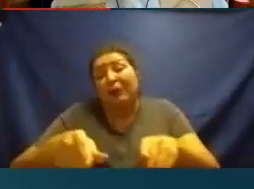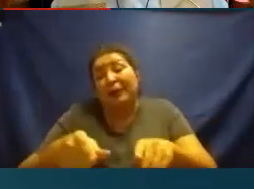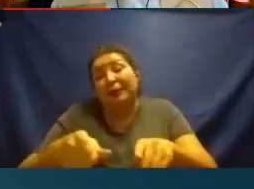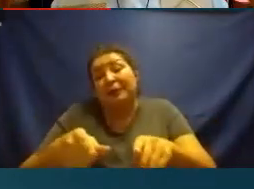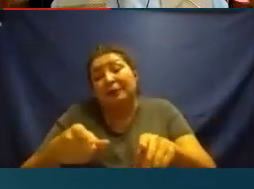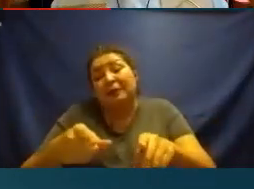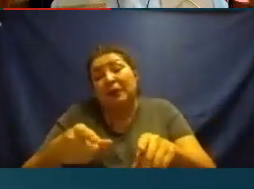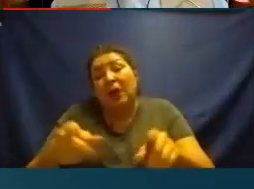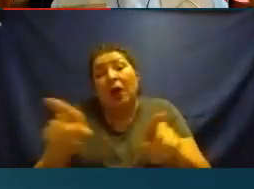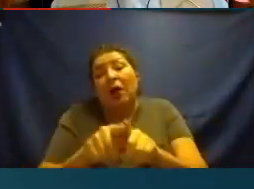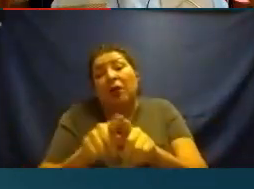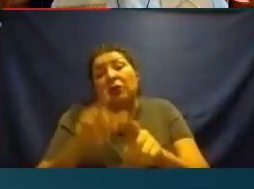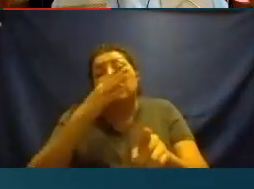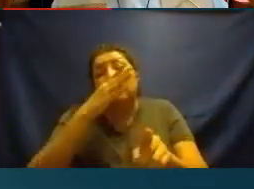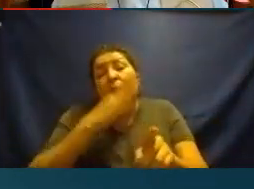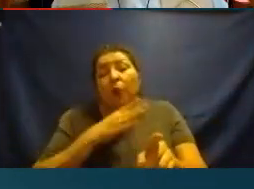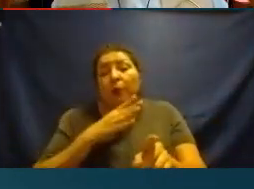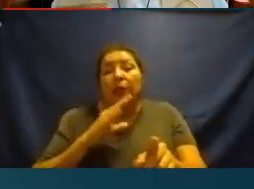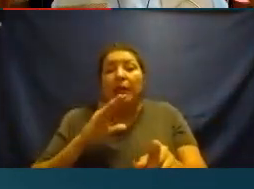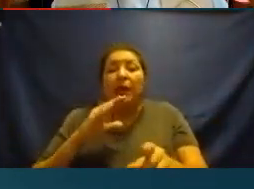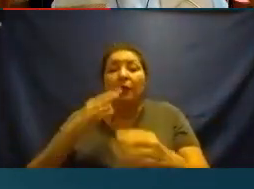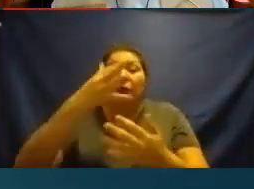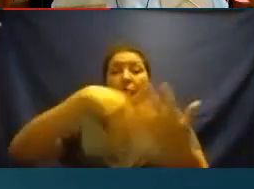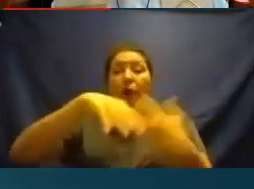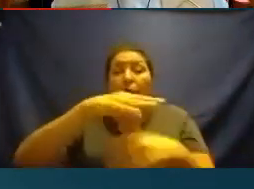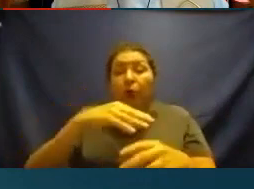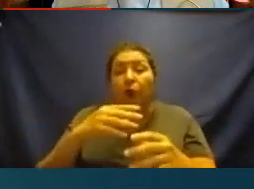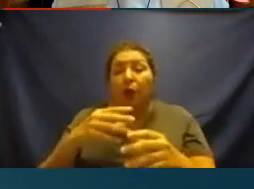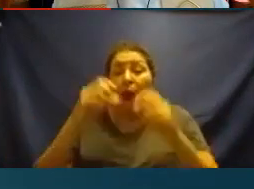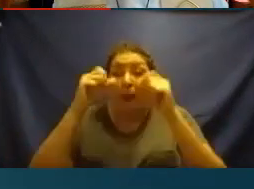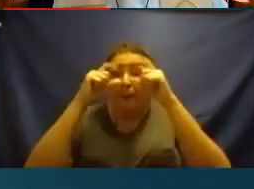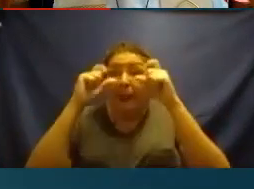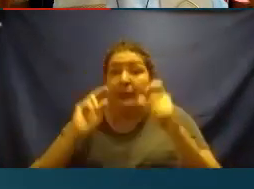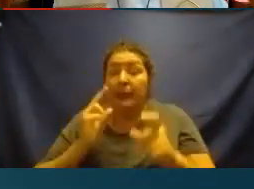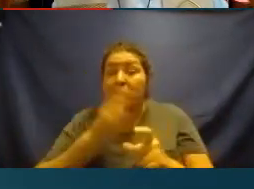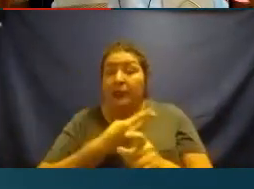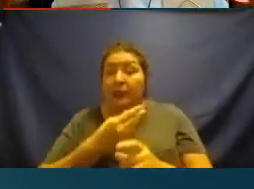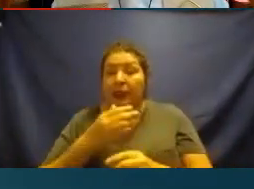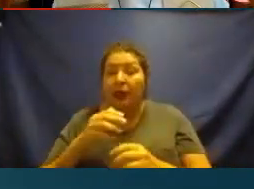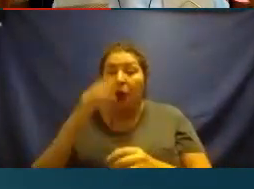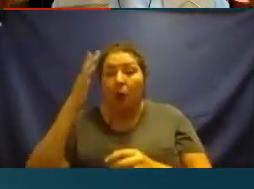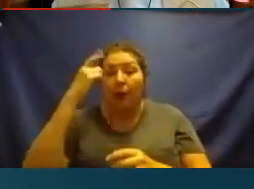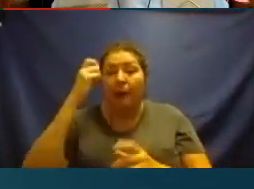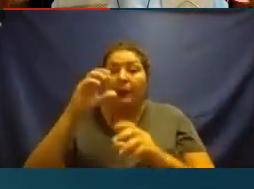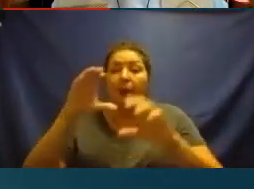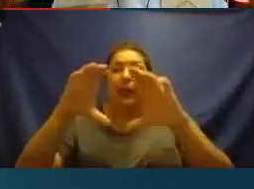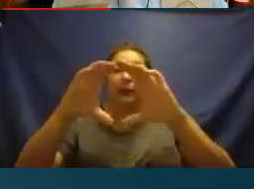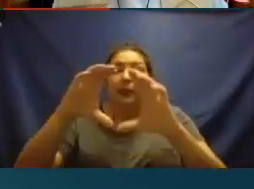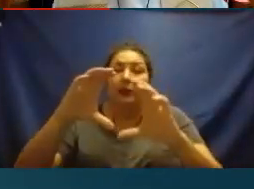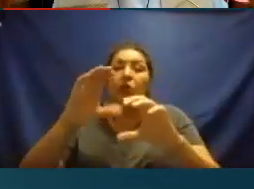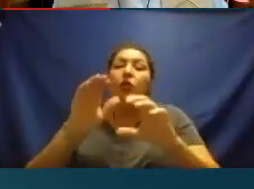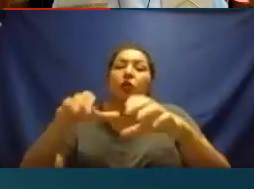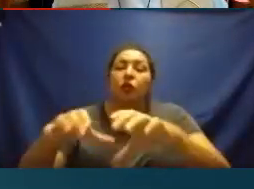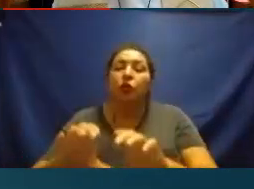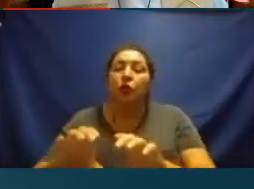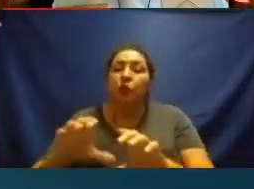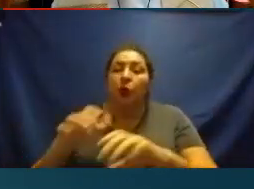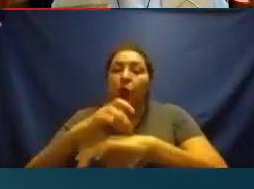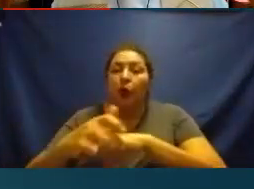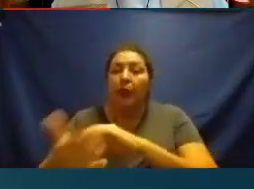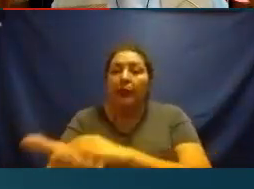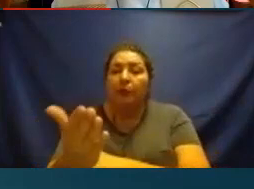some women of our company amazed us. They were at the tomb early in the morning, and when they did not find his body, they